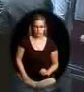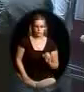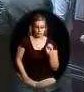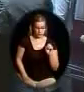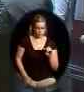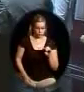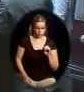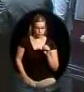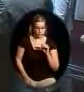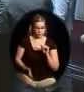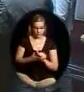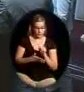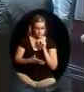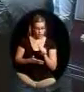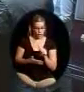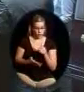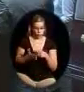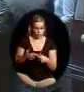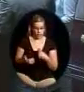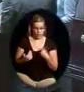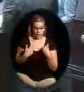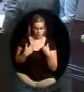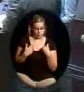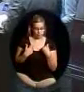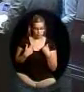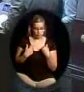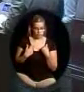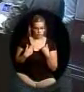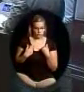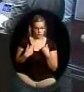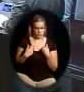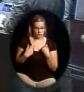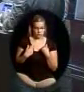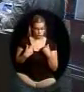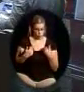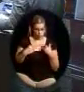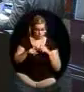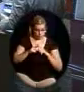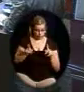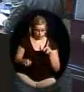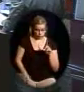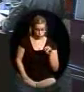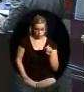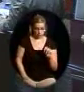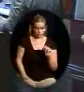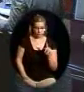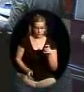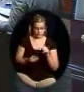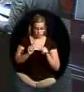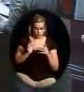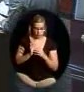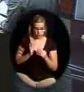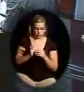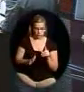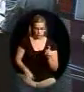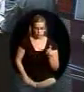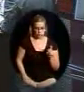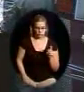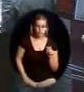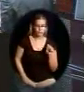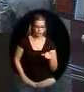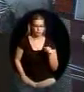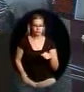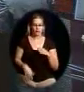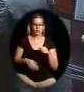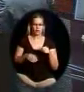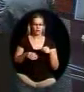So that's not the draft that we have. That was in the packet, so there's a different draft? That's correct. It's been replaced. Yeah,